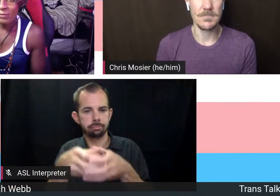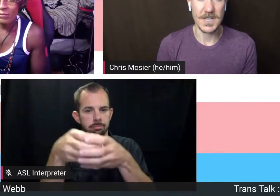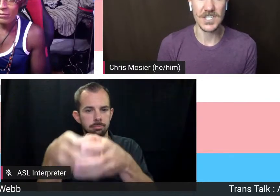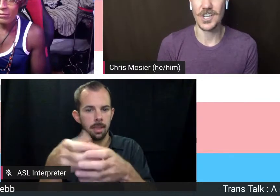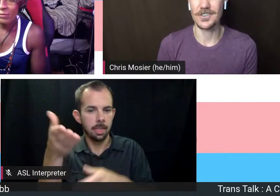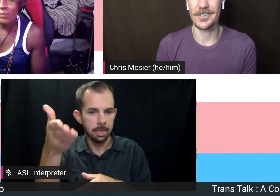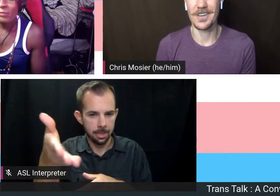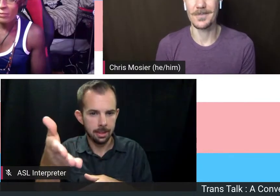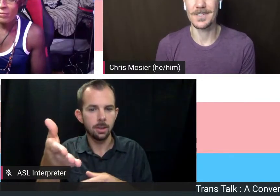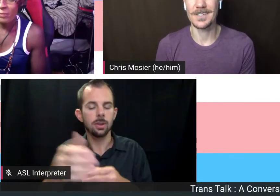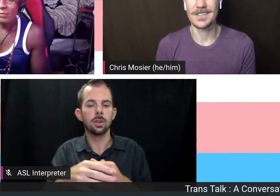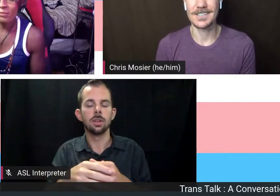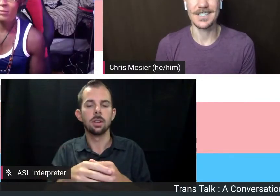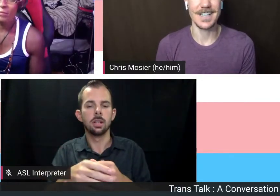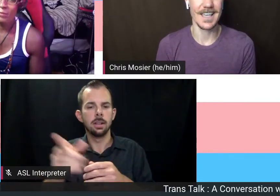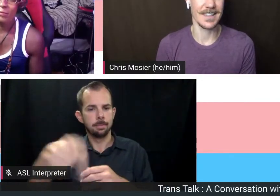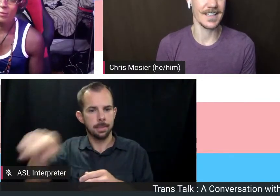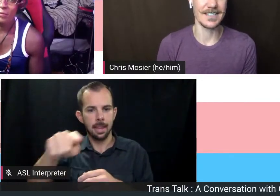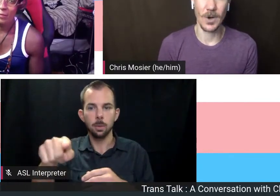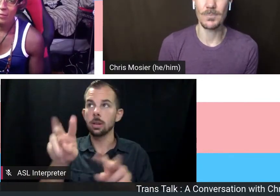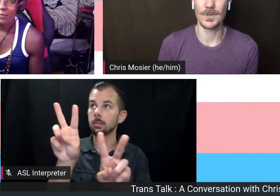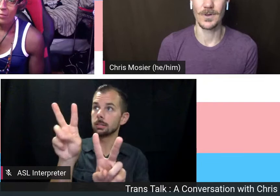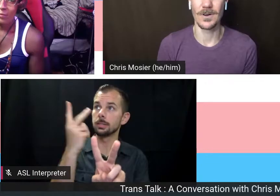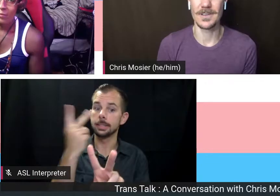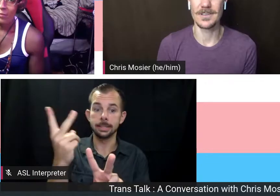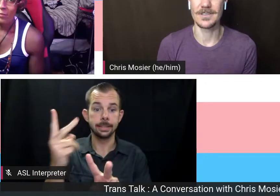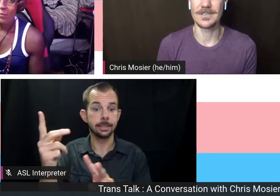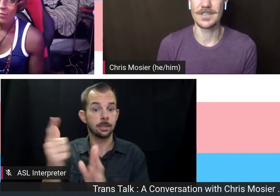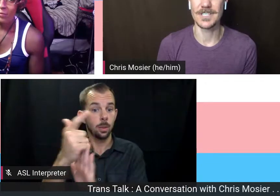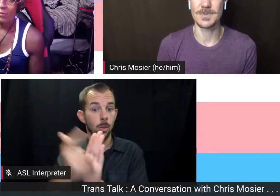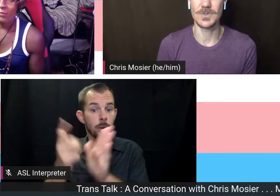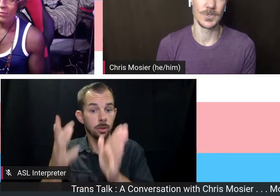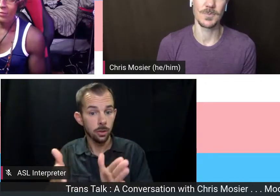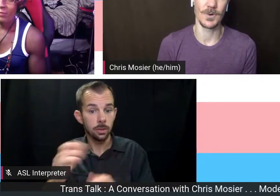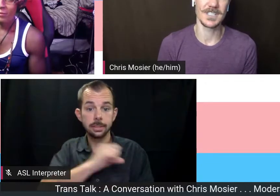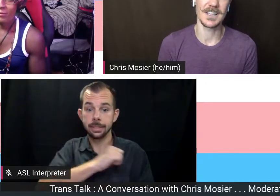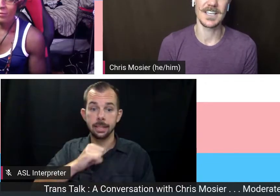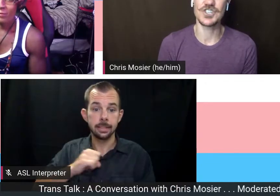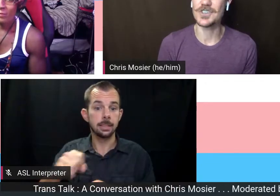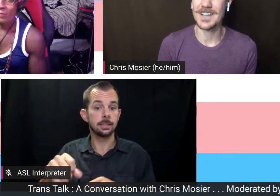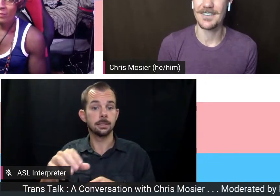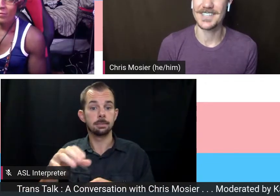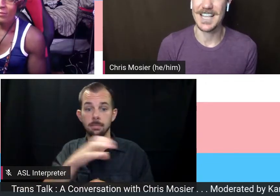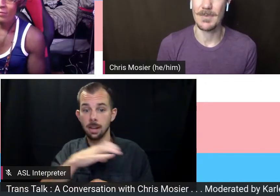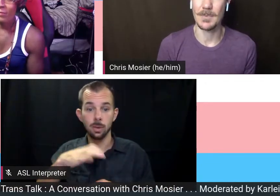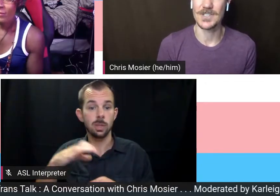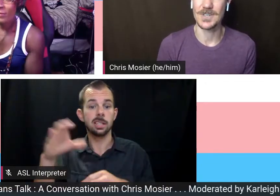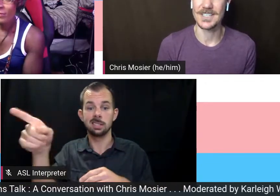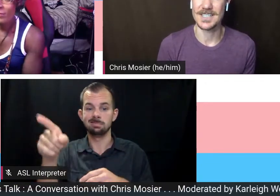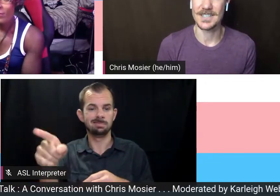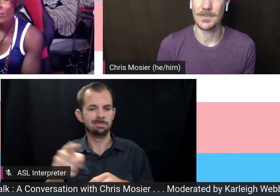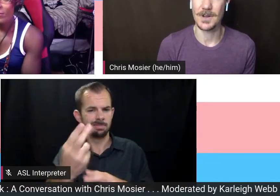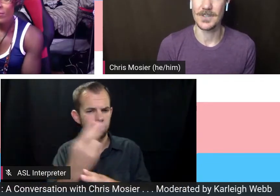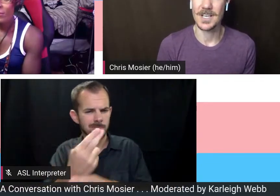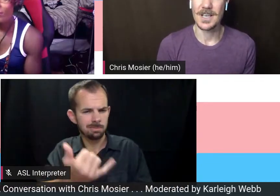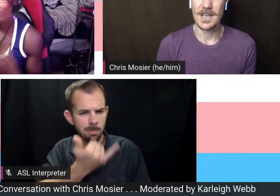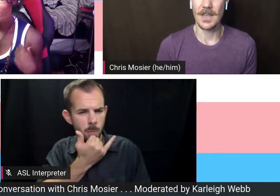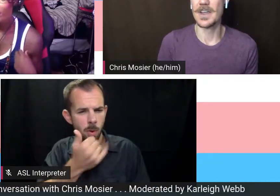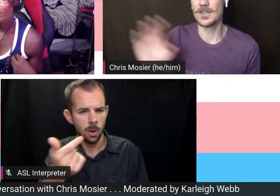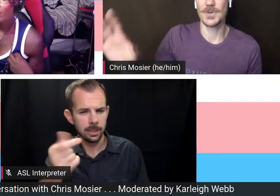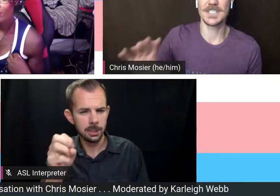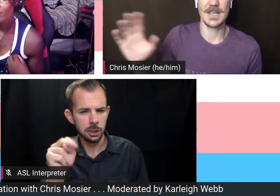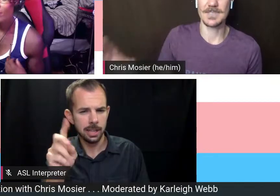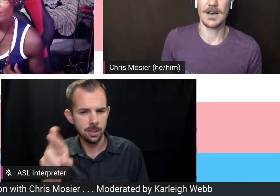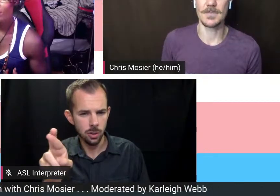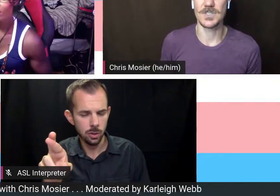lawmakers misgender them, to say that they don't belong in school sports, that they shouldn't have the same opportunities as their peers.